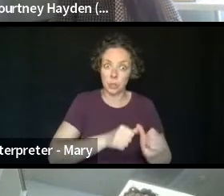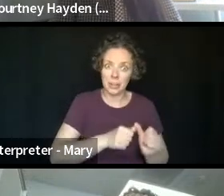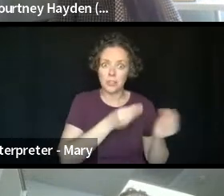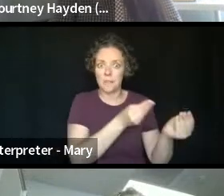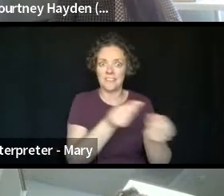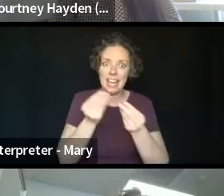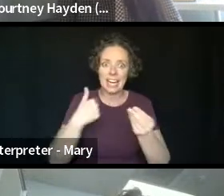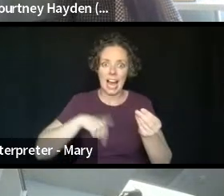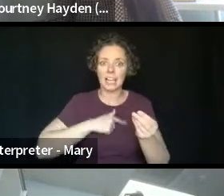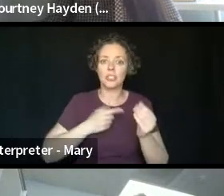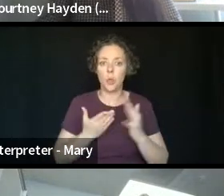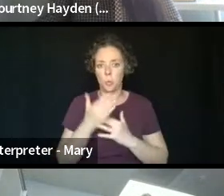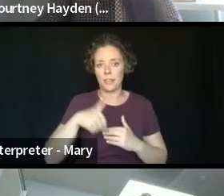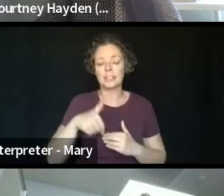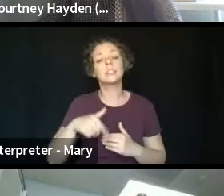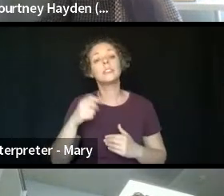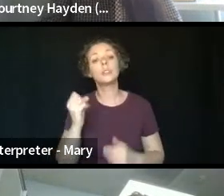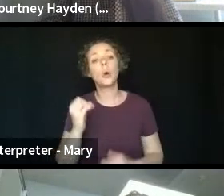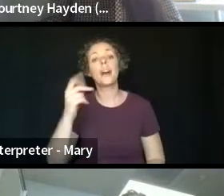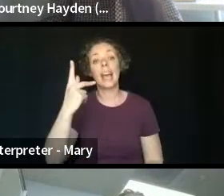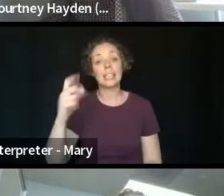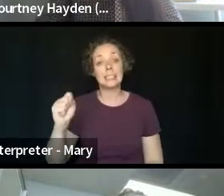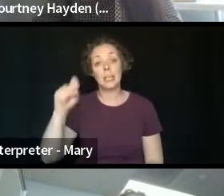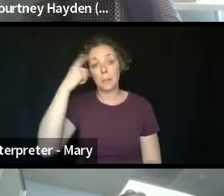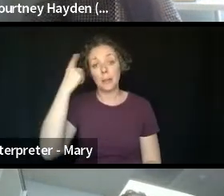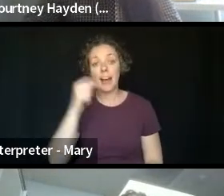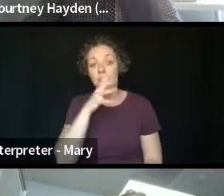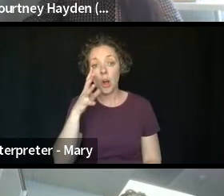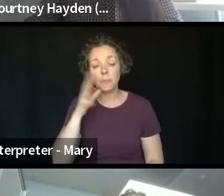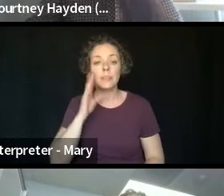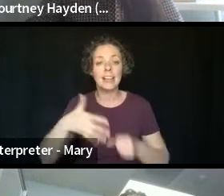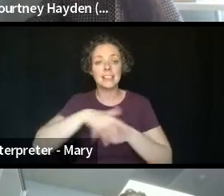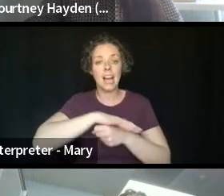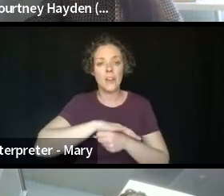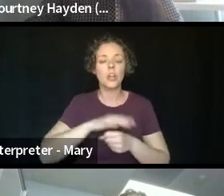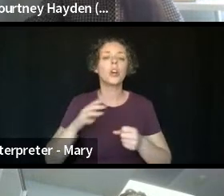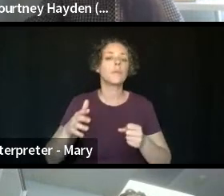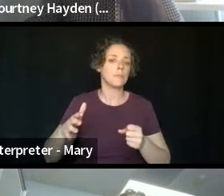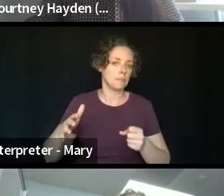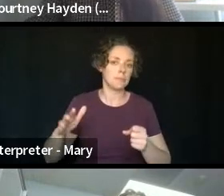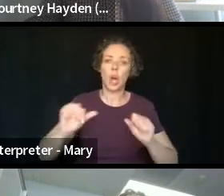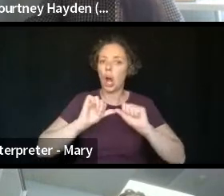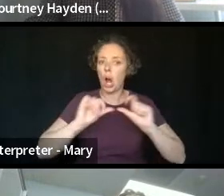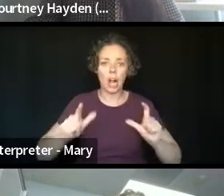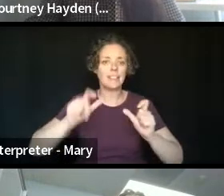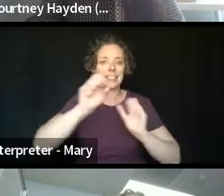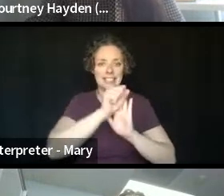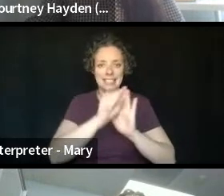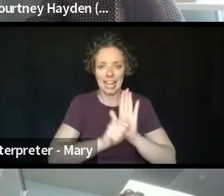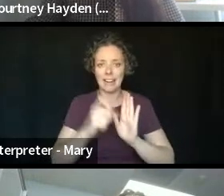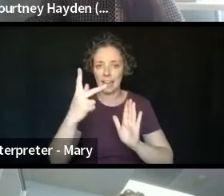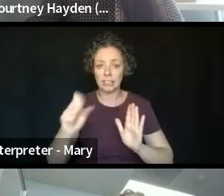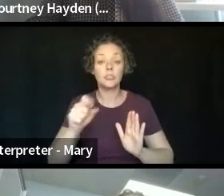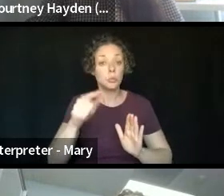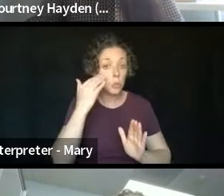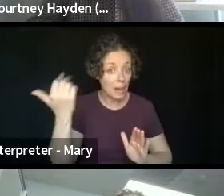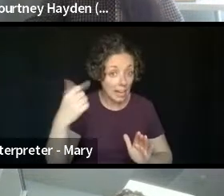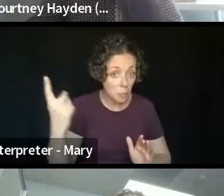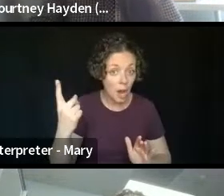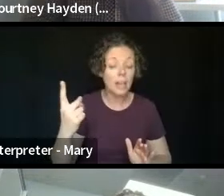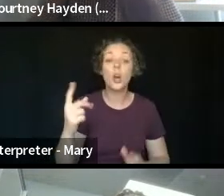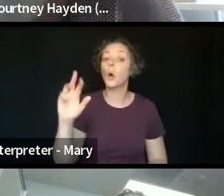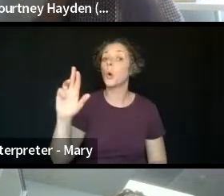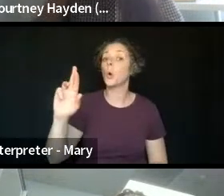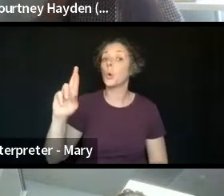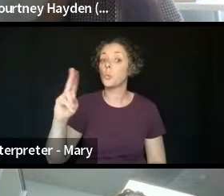So Kansas Black Farmers is covering the state of Kansas. So if you know anyone, rural, urban farmers